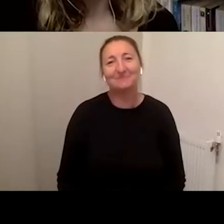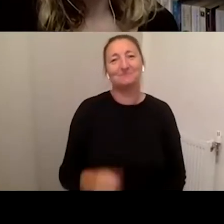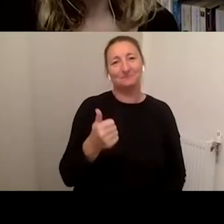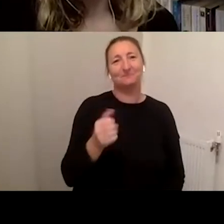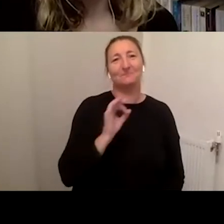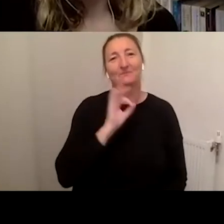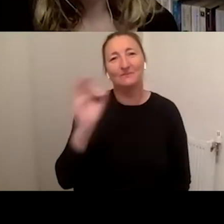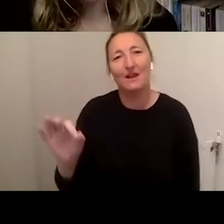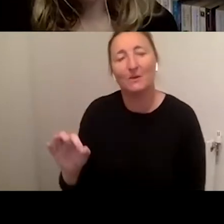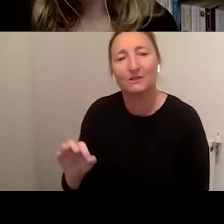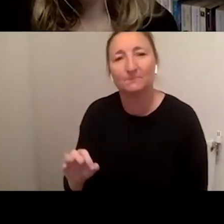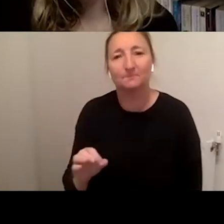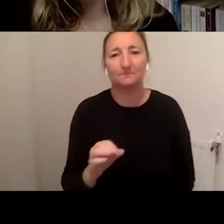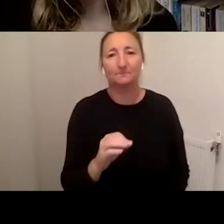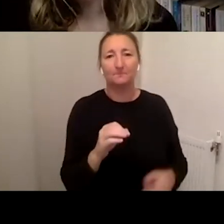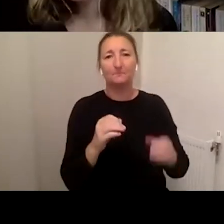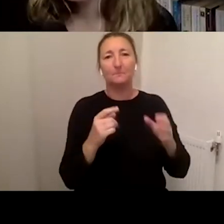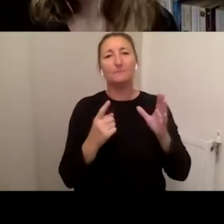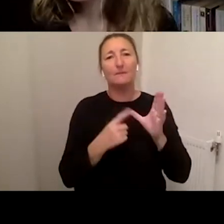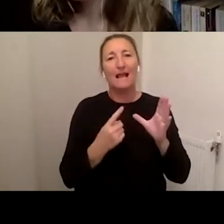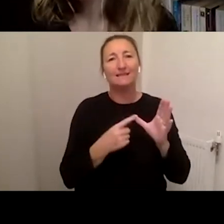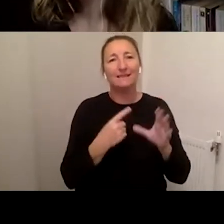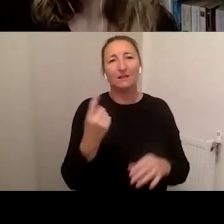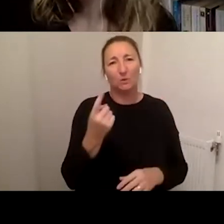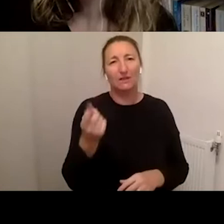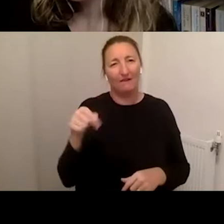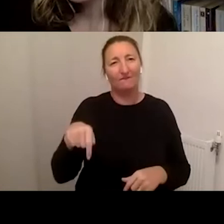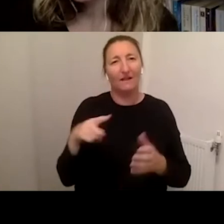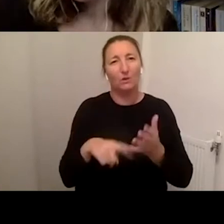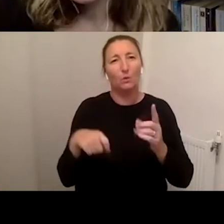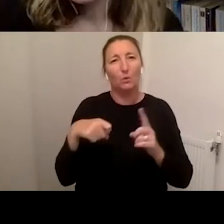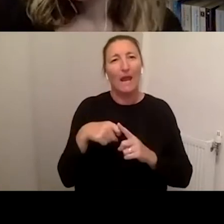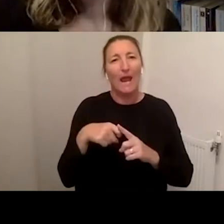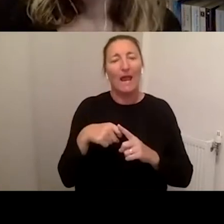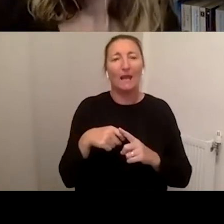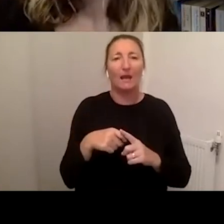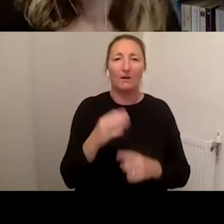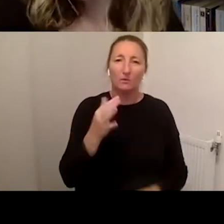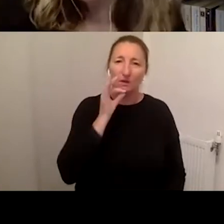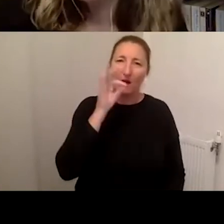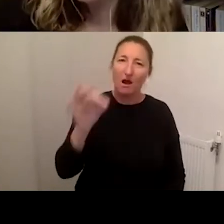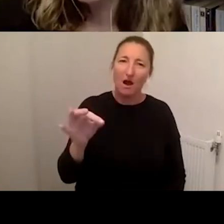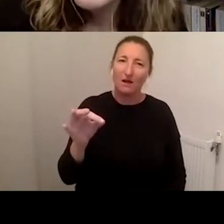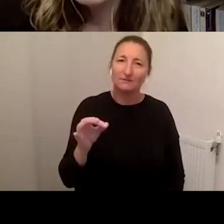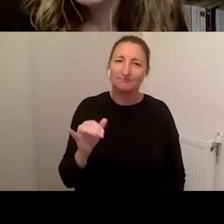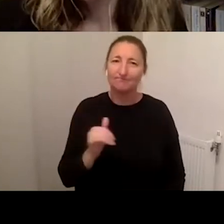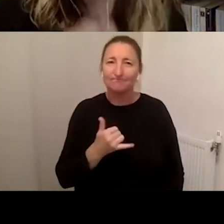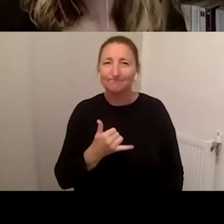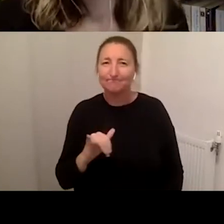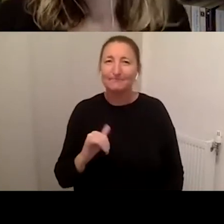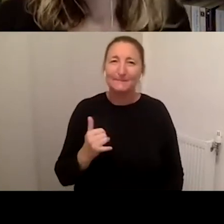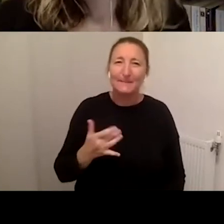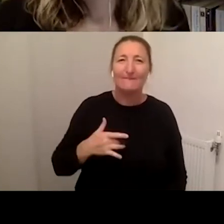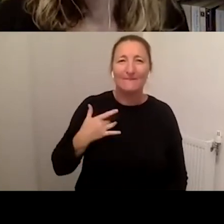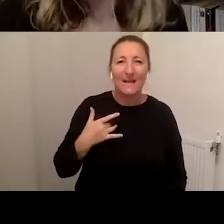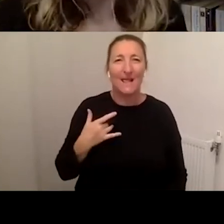so we're back in the UK, and the UK sometimes seems to me that we're just a bit